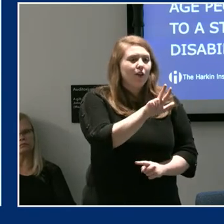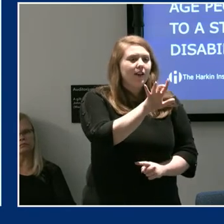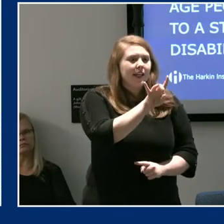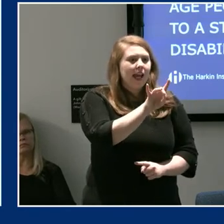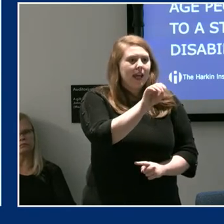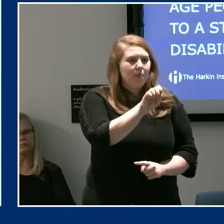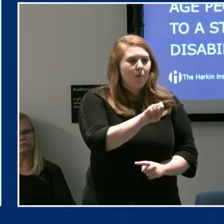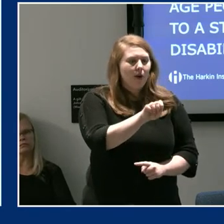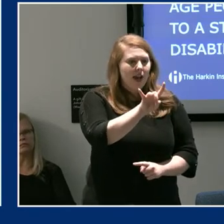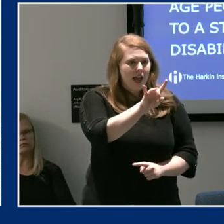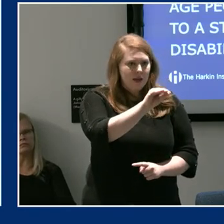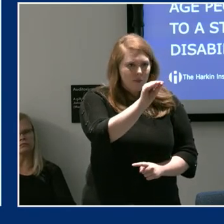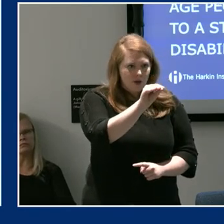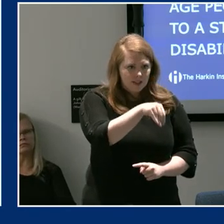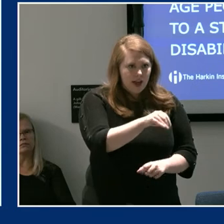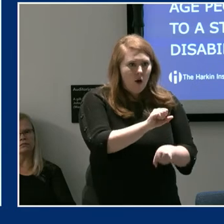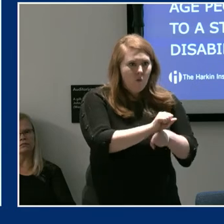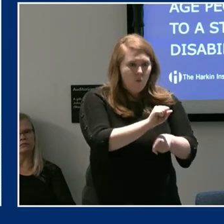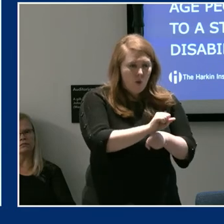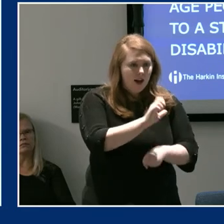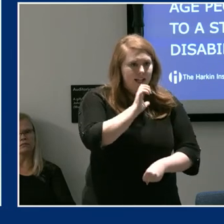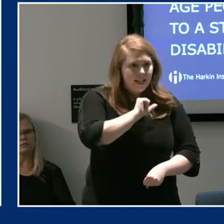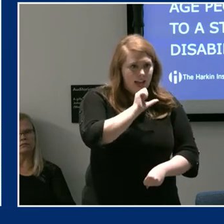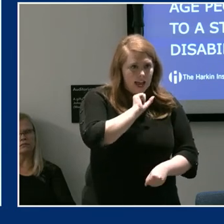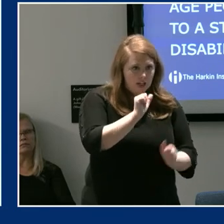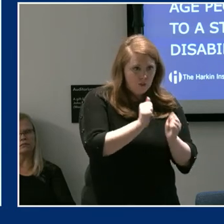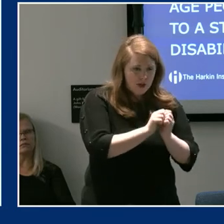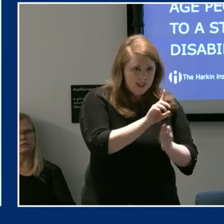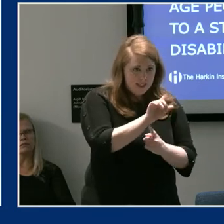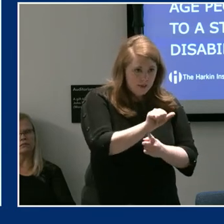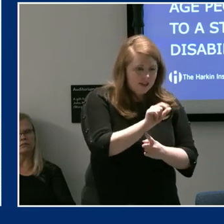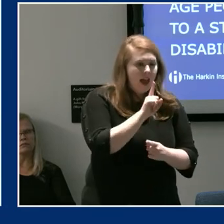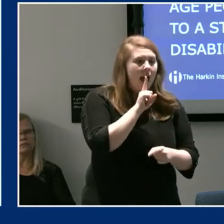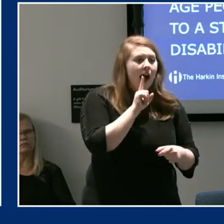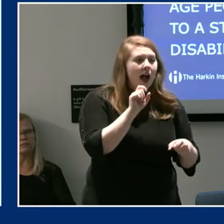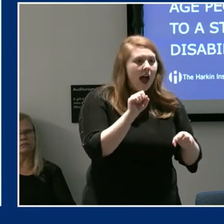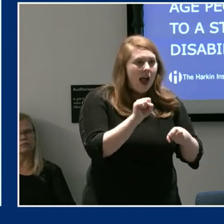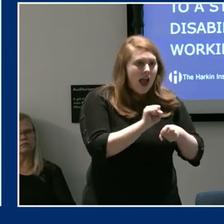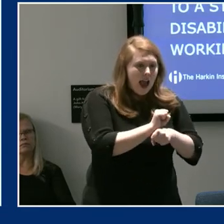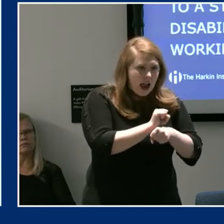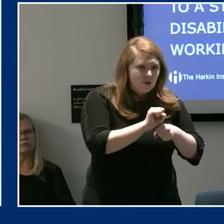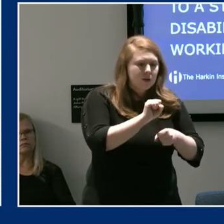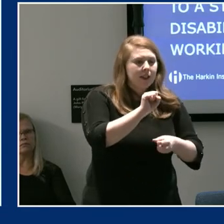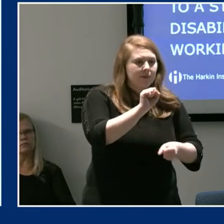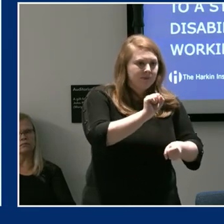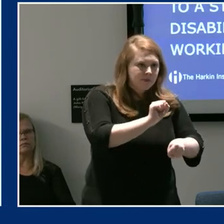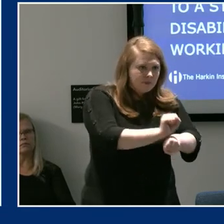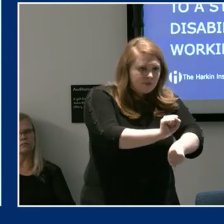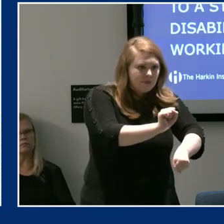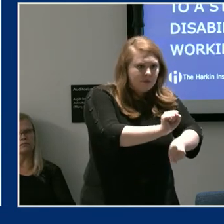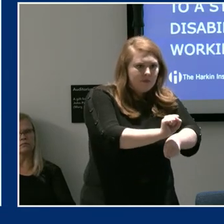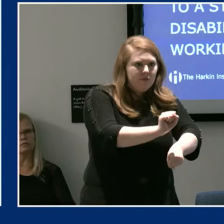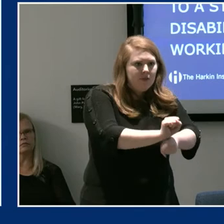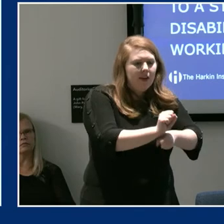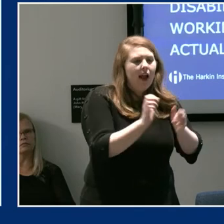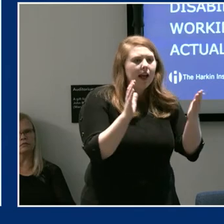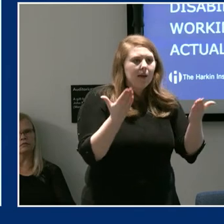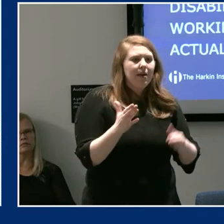38.7% of working age people with disabilities were actually in the labor force, compared to